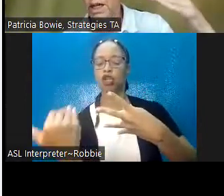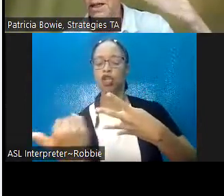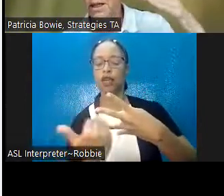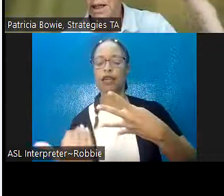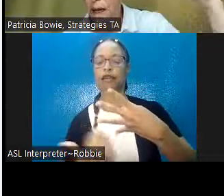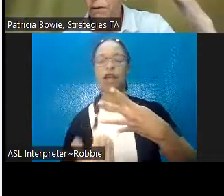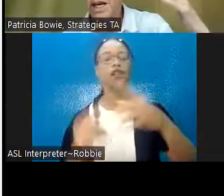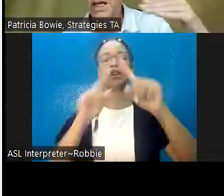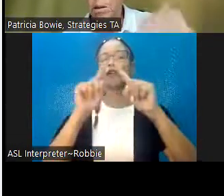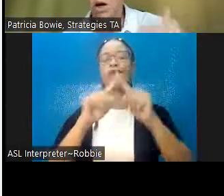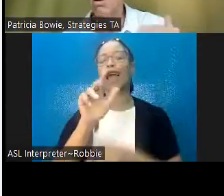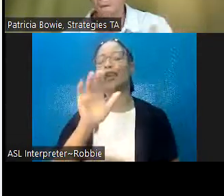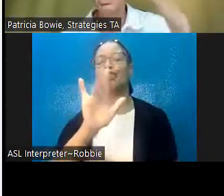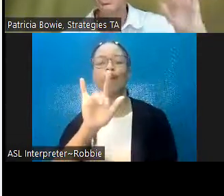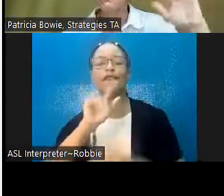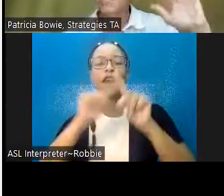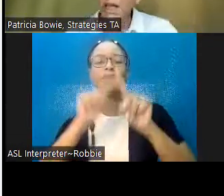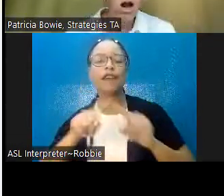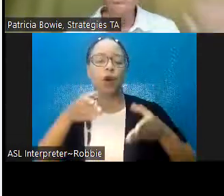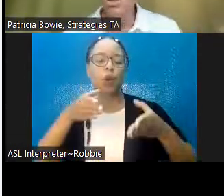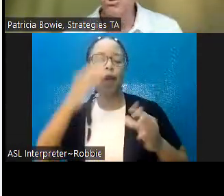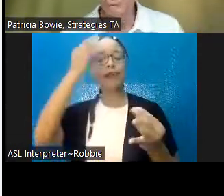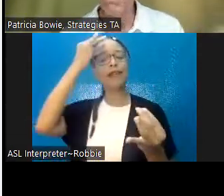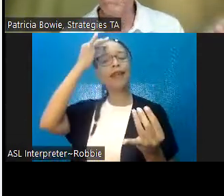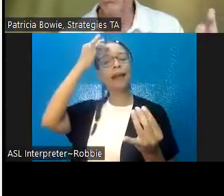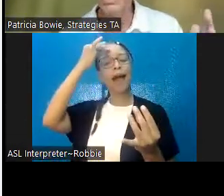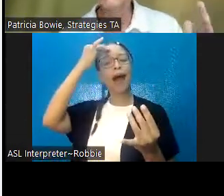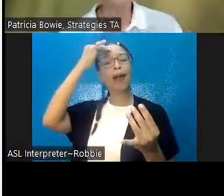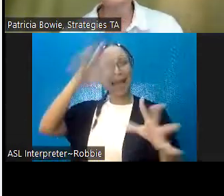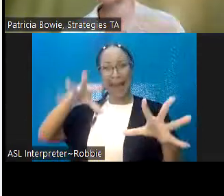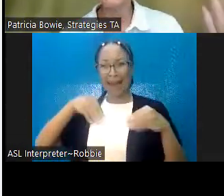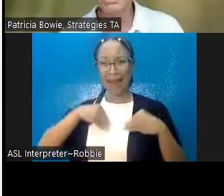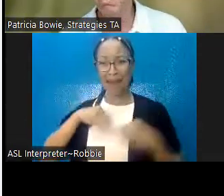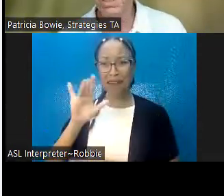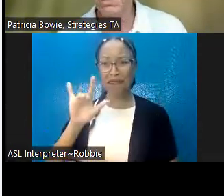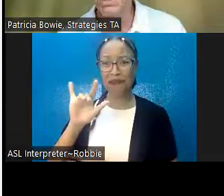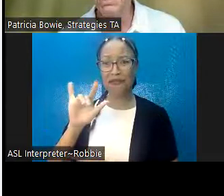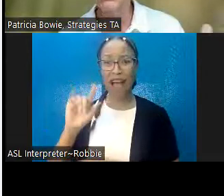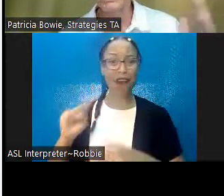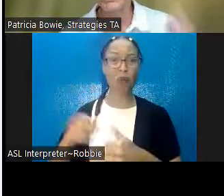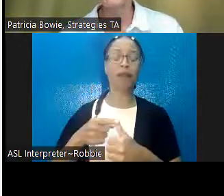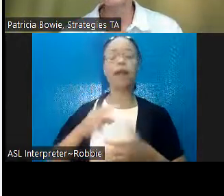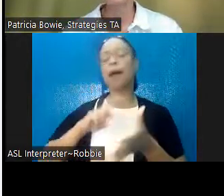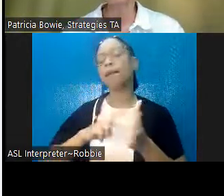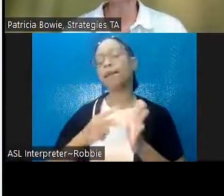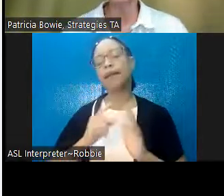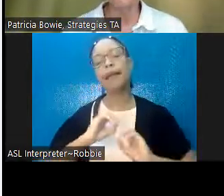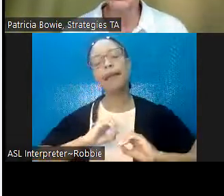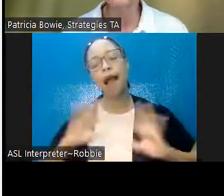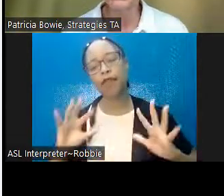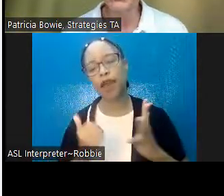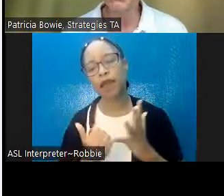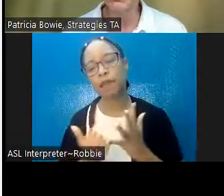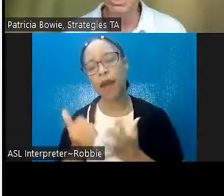different ways to kind of think about. And taking on all 25 at once means nothing's prioritized, right? And it's almost like